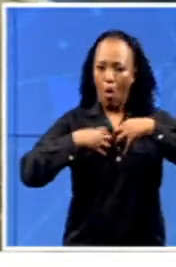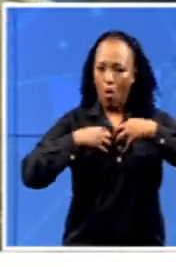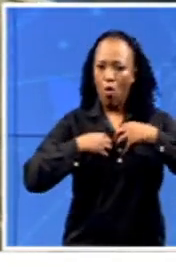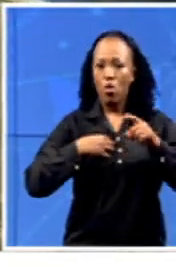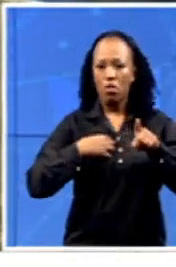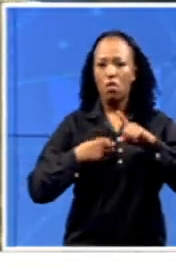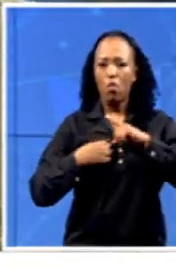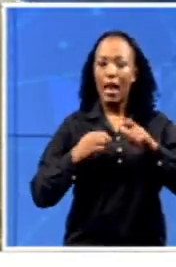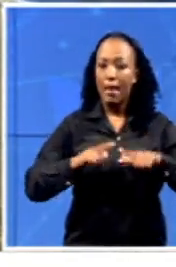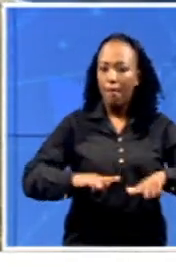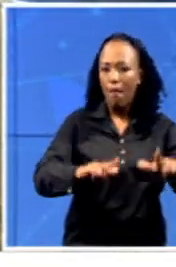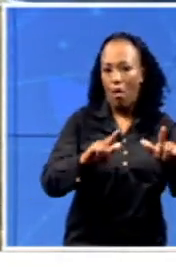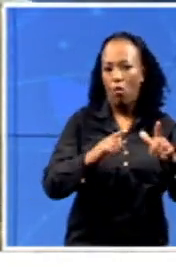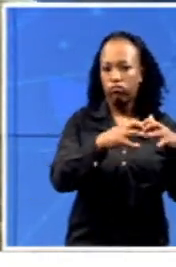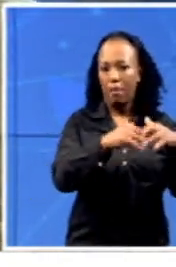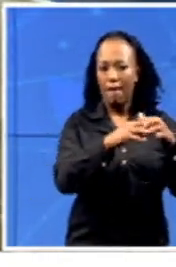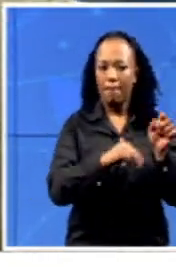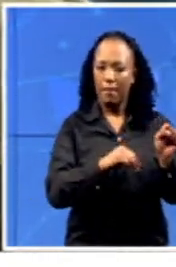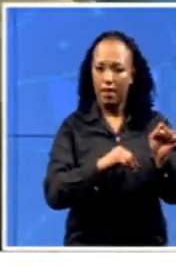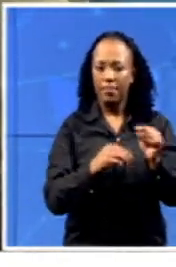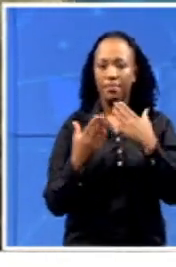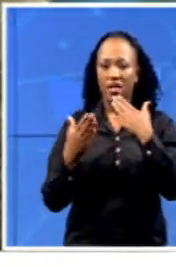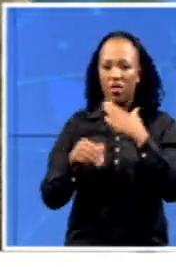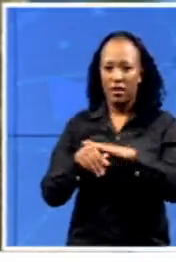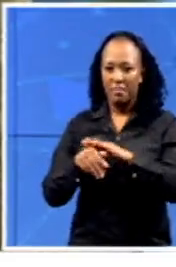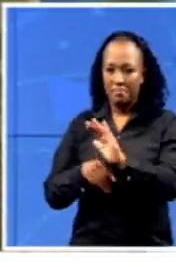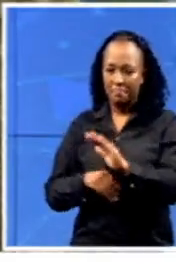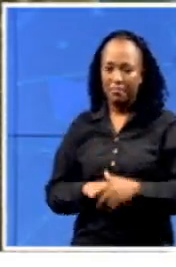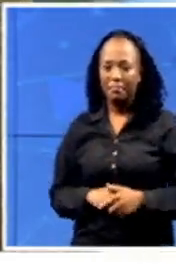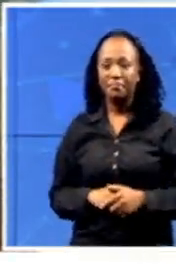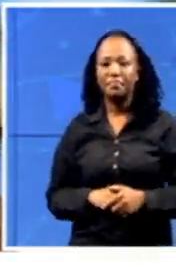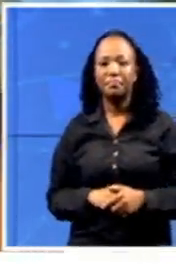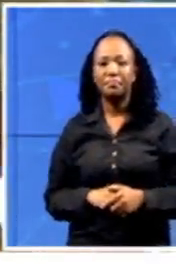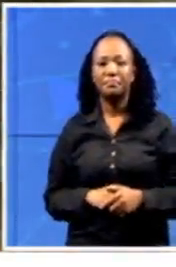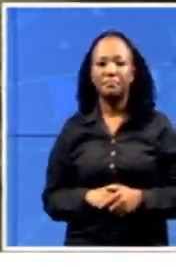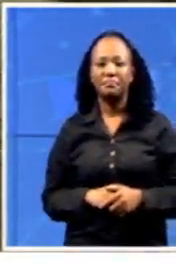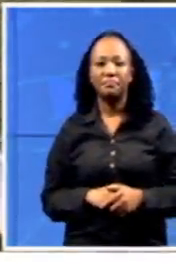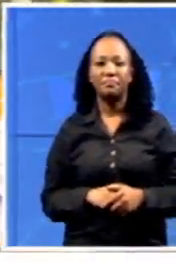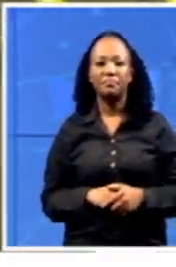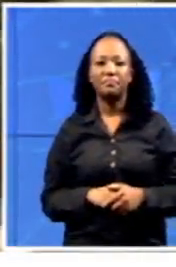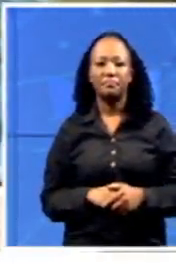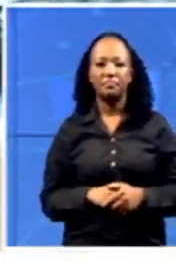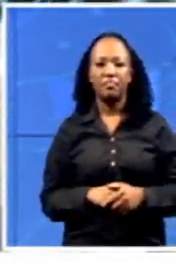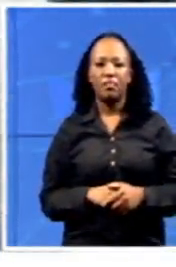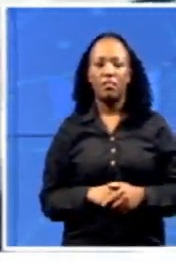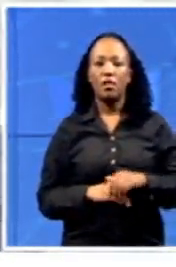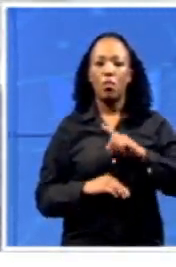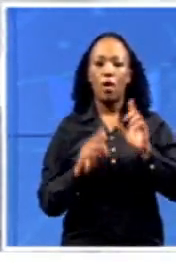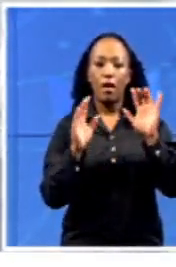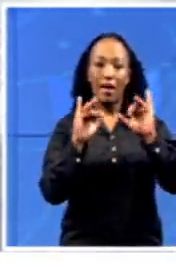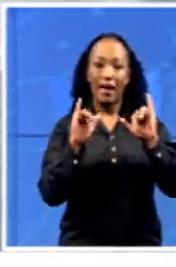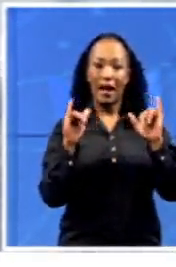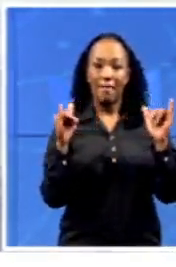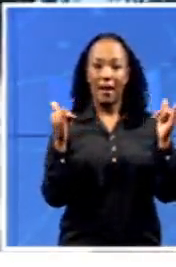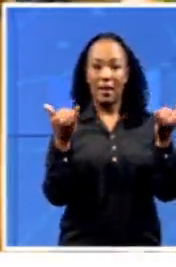by a product of Limpopo. Okay, thanks a lot, Yes, sir. thank you so much. Okay. We have got companies just across South